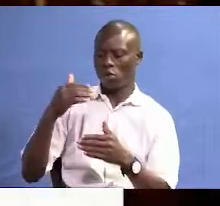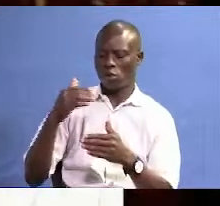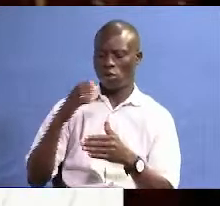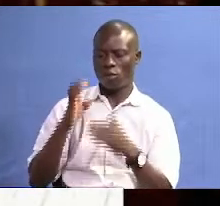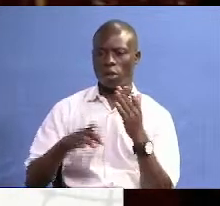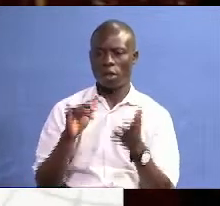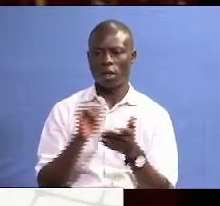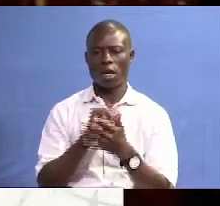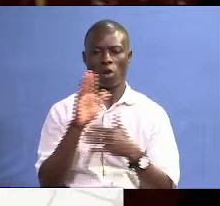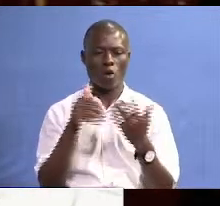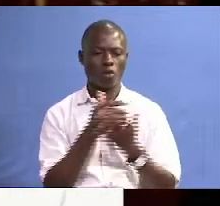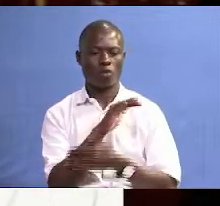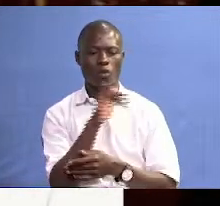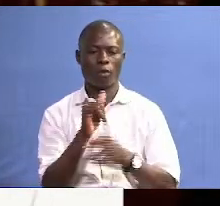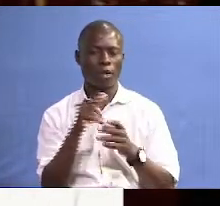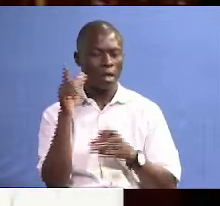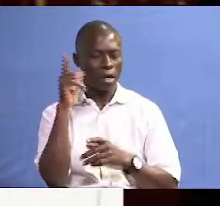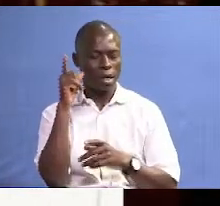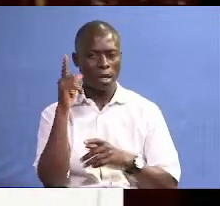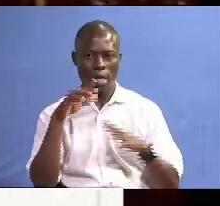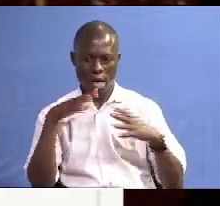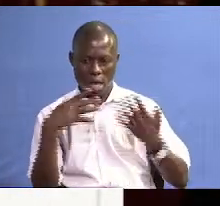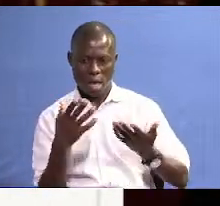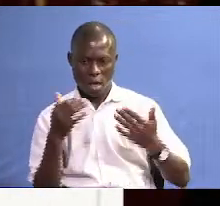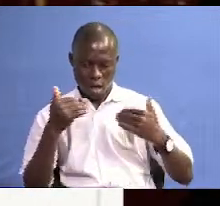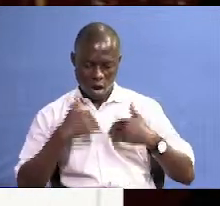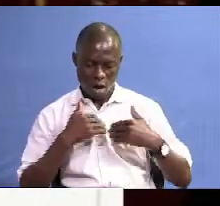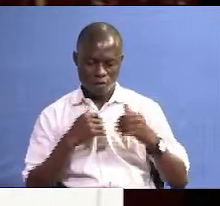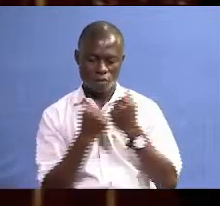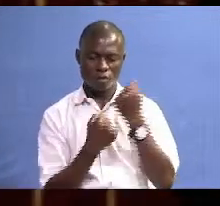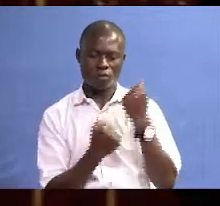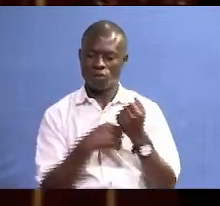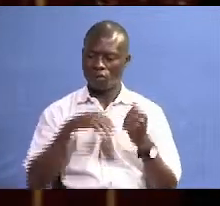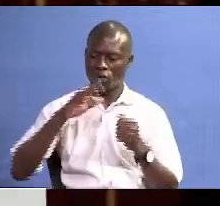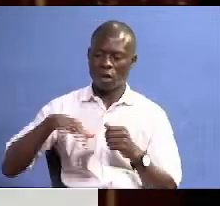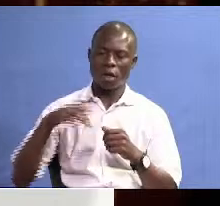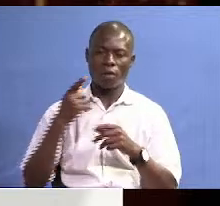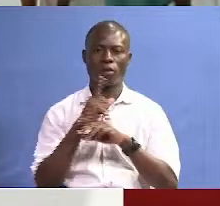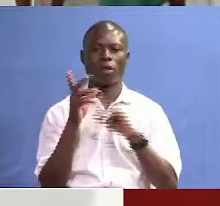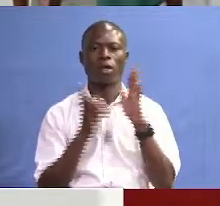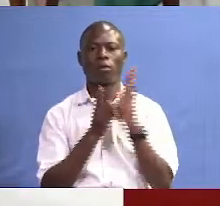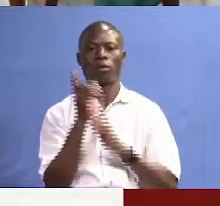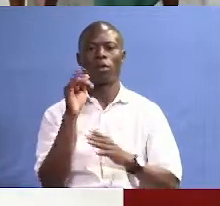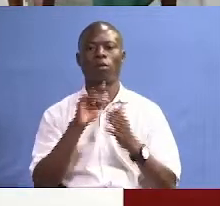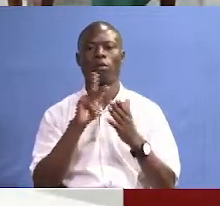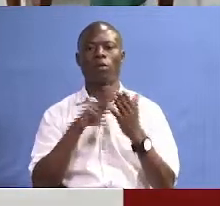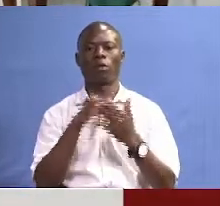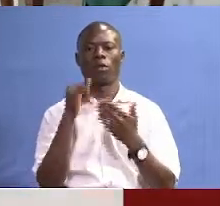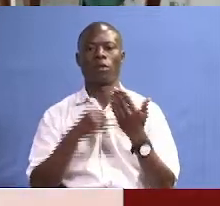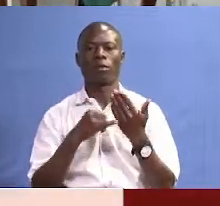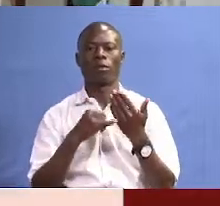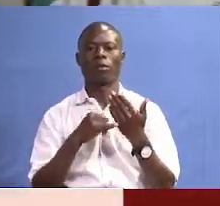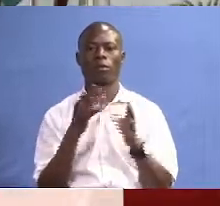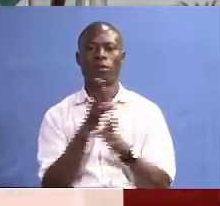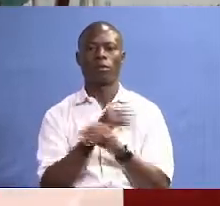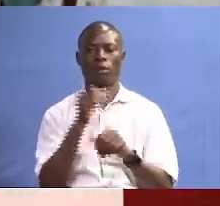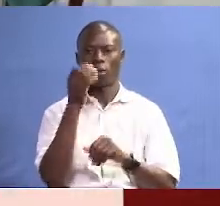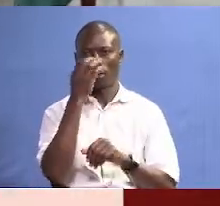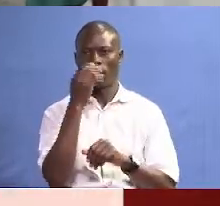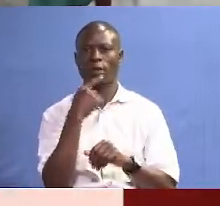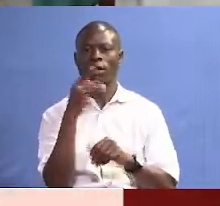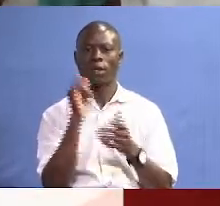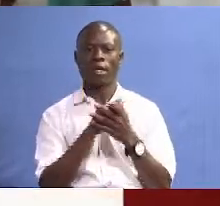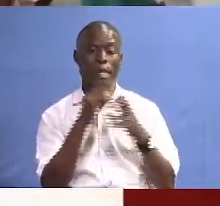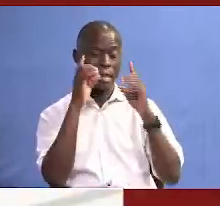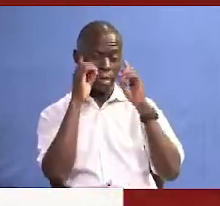sufficient resources and listed it as an obstacle to delay in road development projects. President Ruto said that